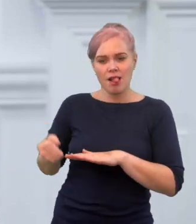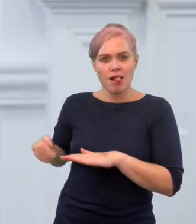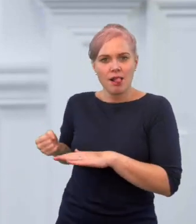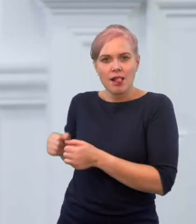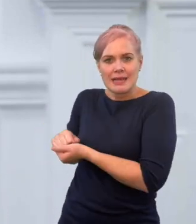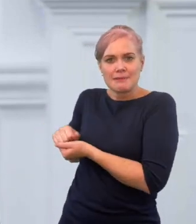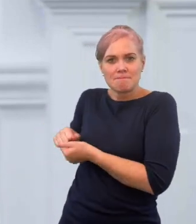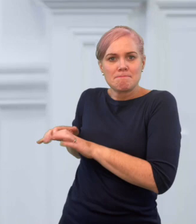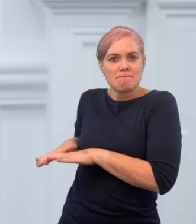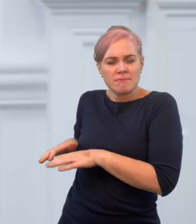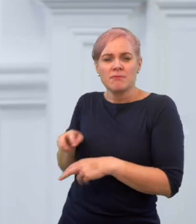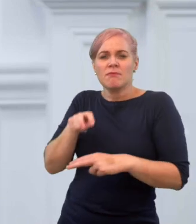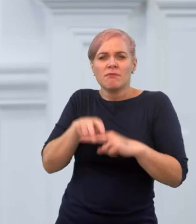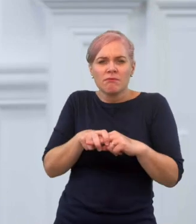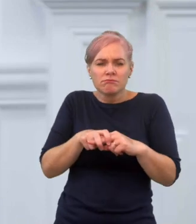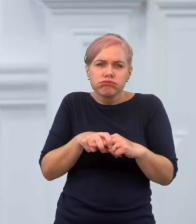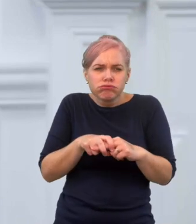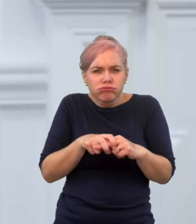his alcohol down there, he